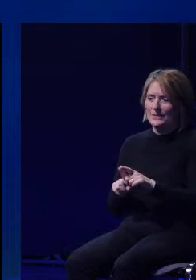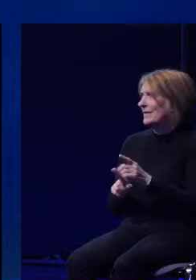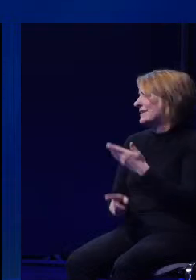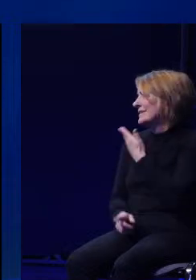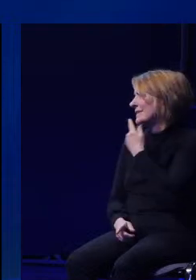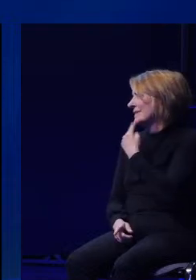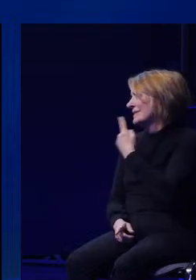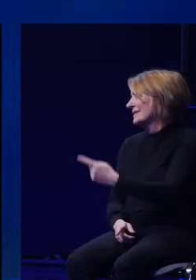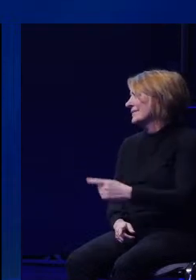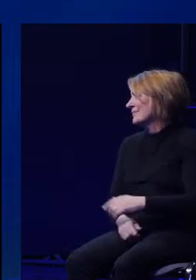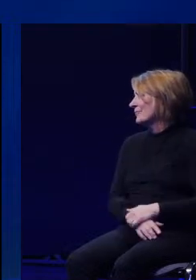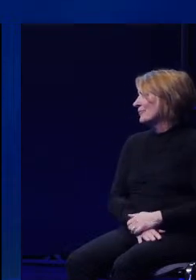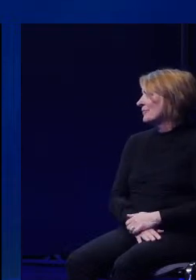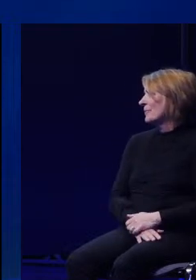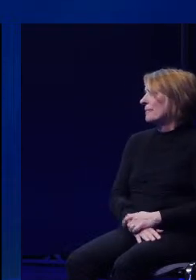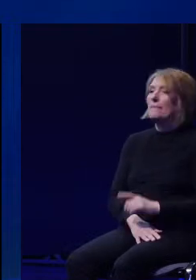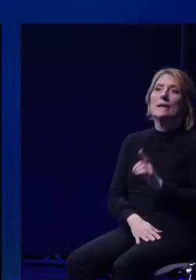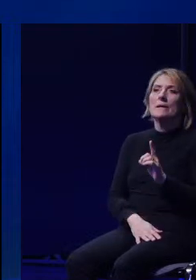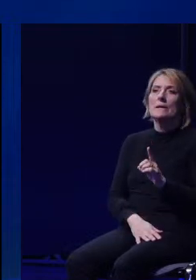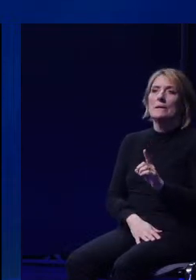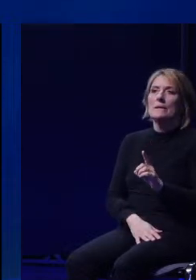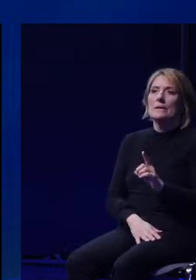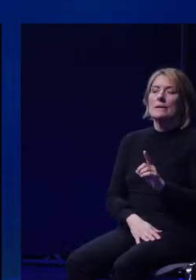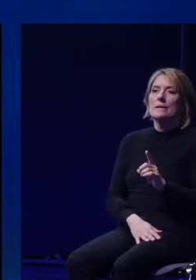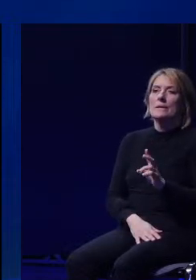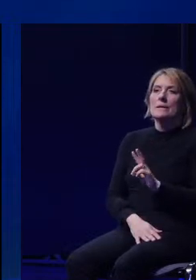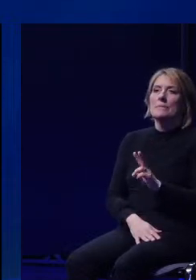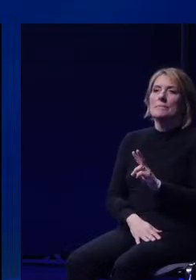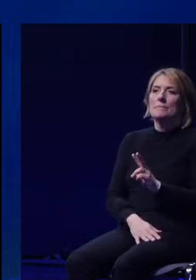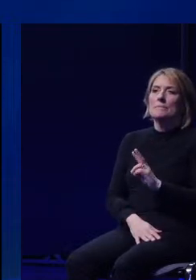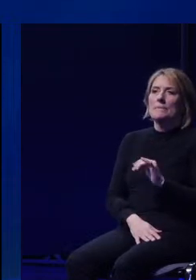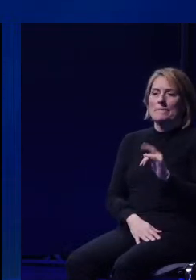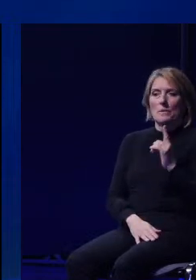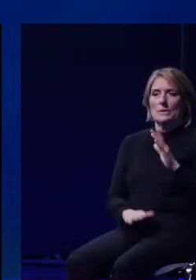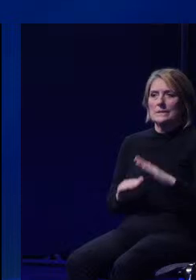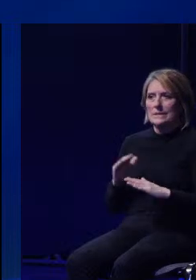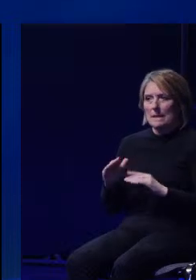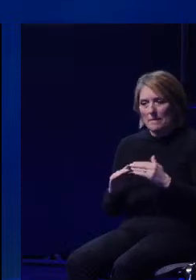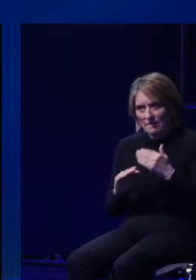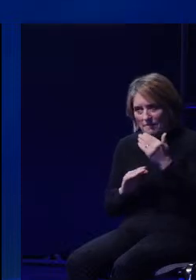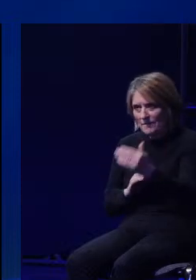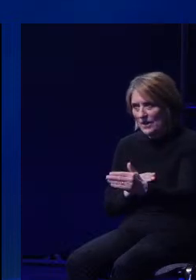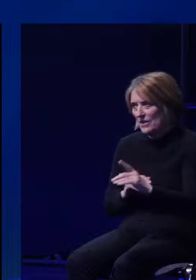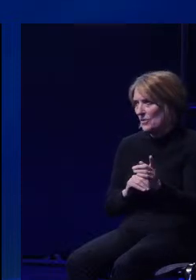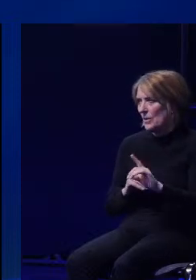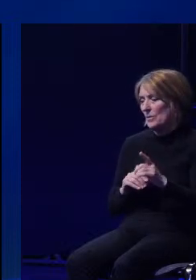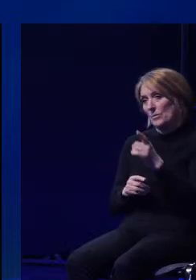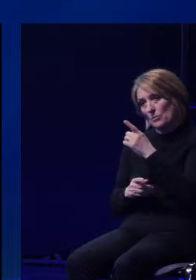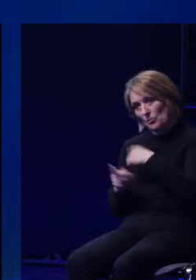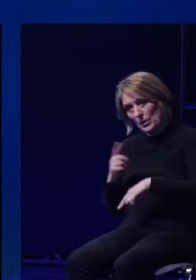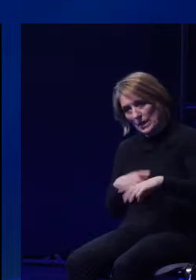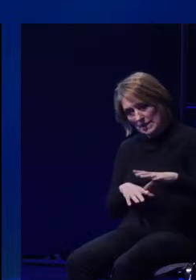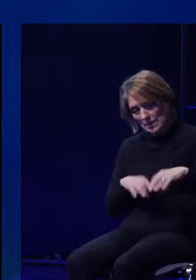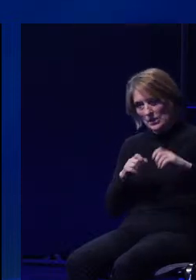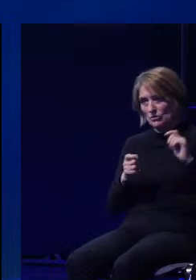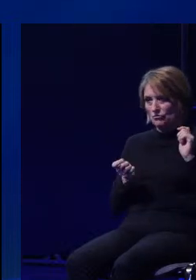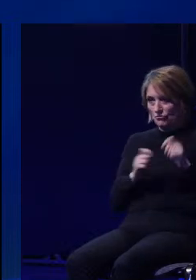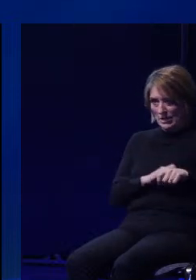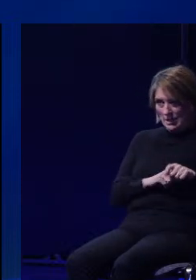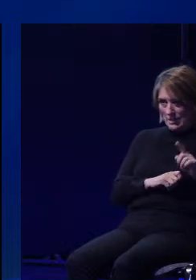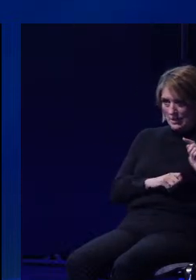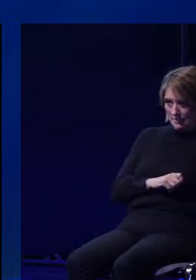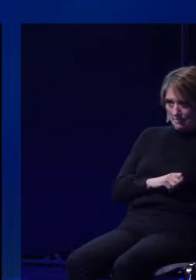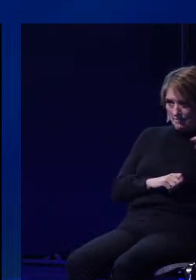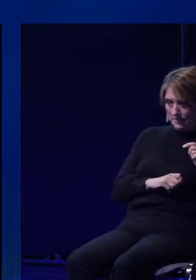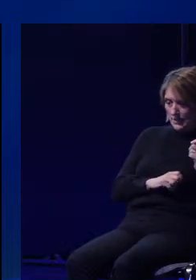say. So I'll maybe go a step further. When we started Radical,